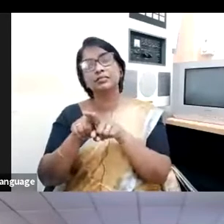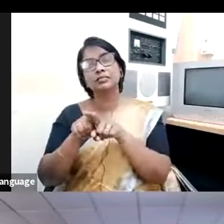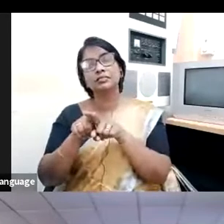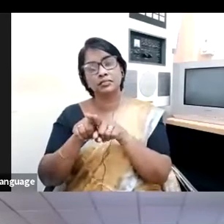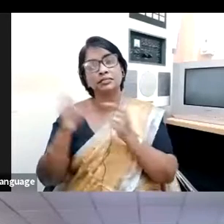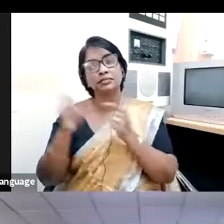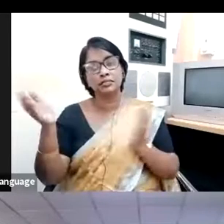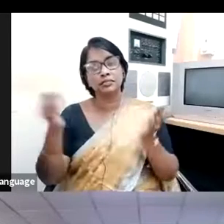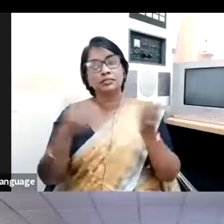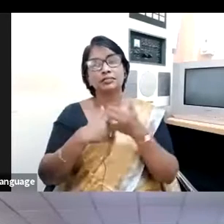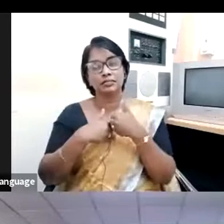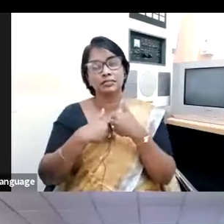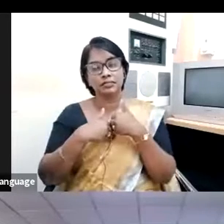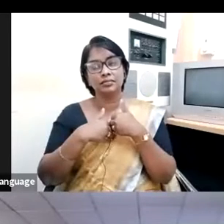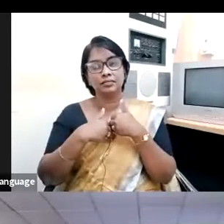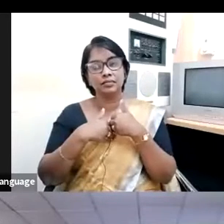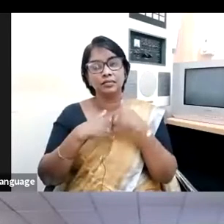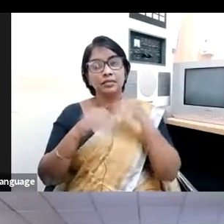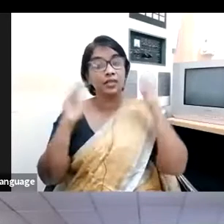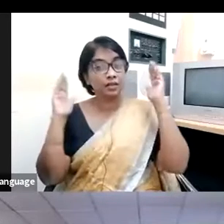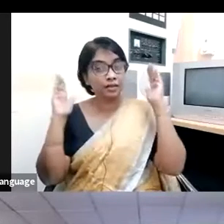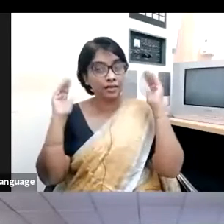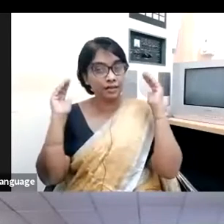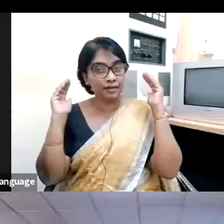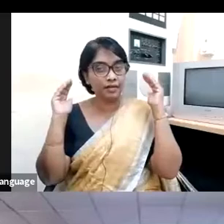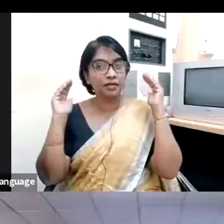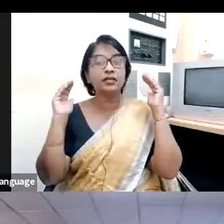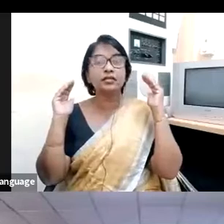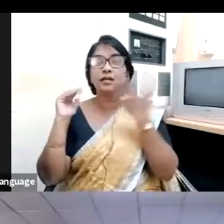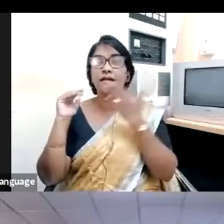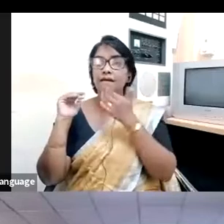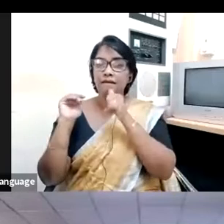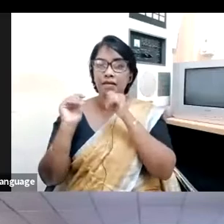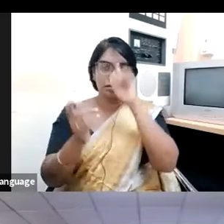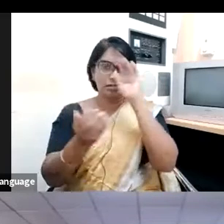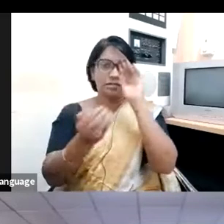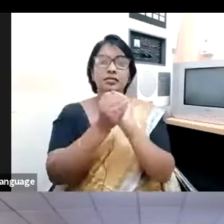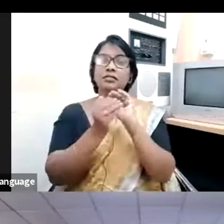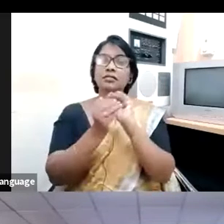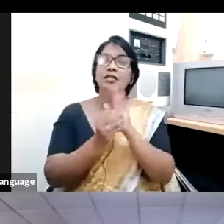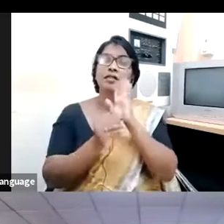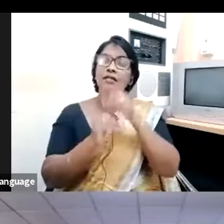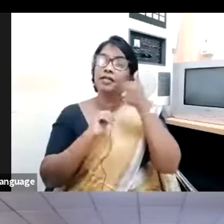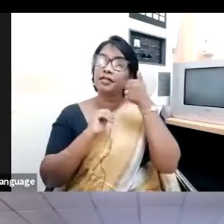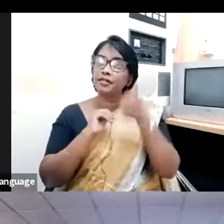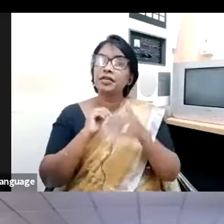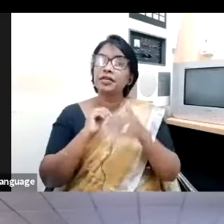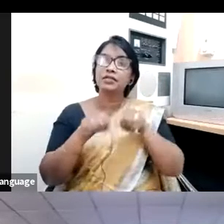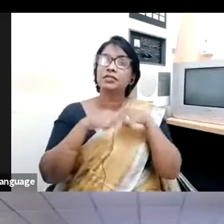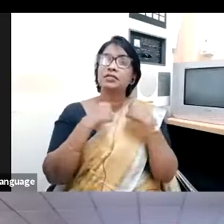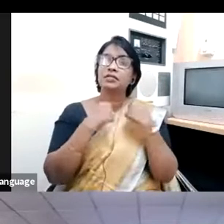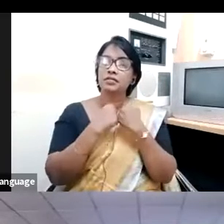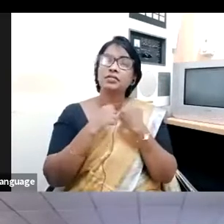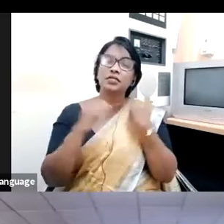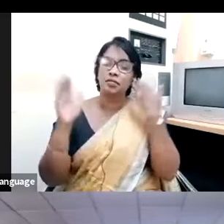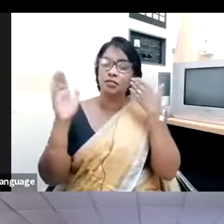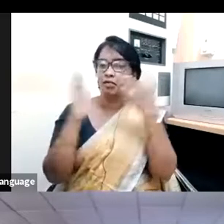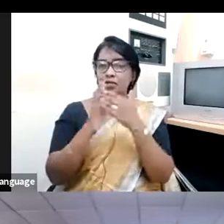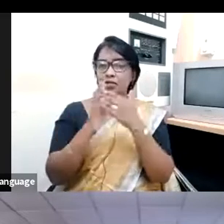one of the games that we have championed in our company. So even in a smaller way, do